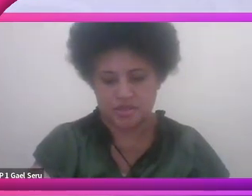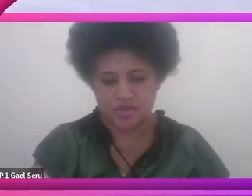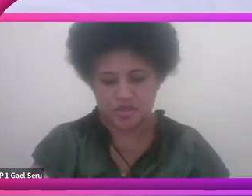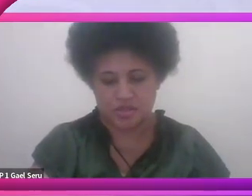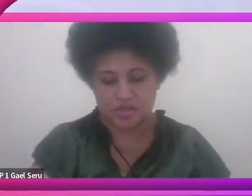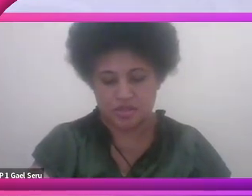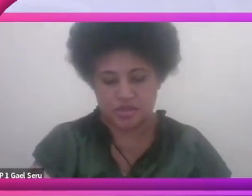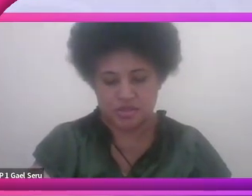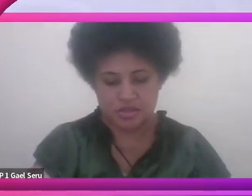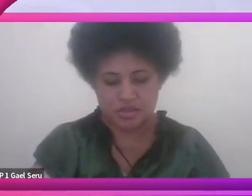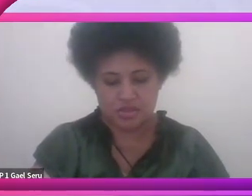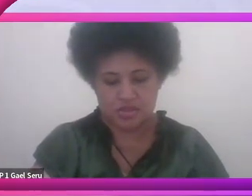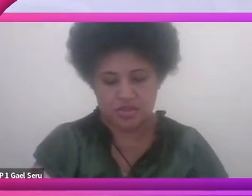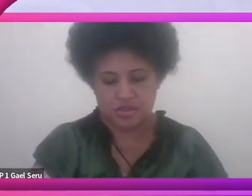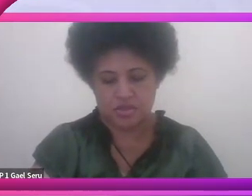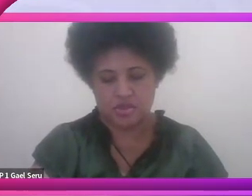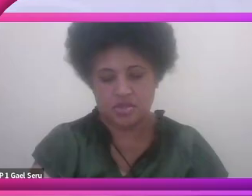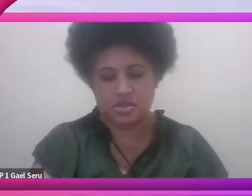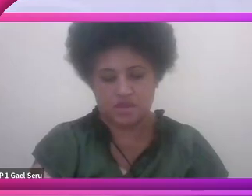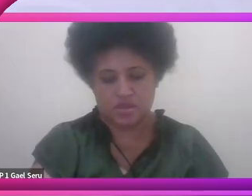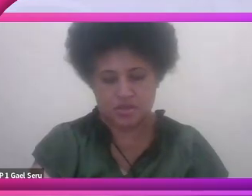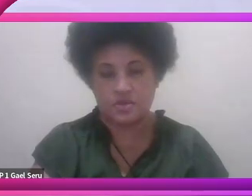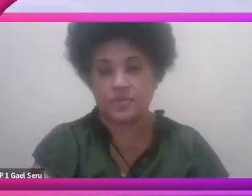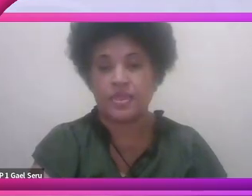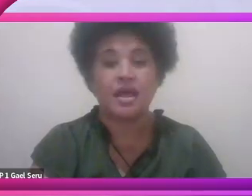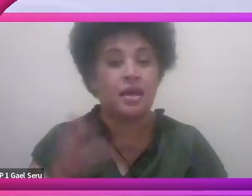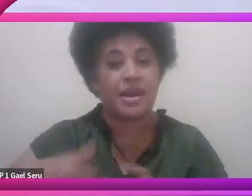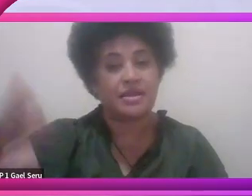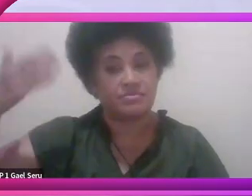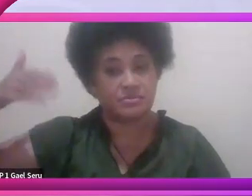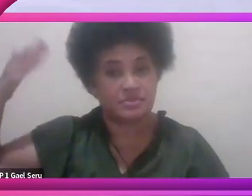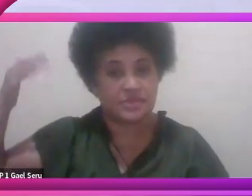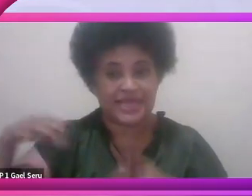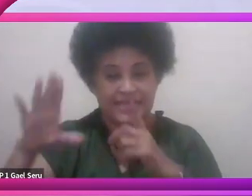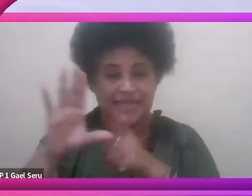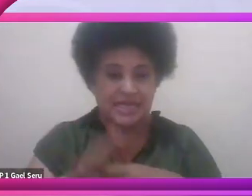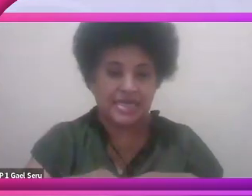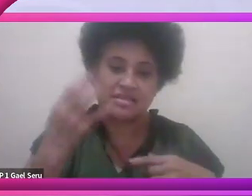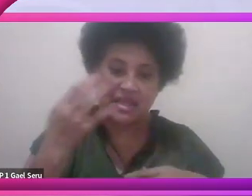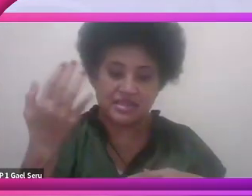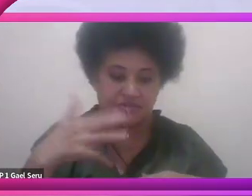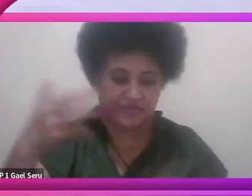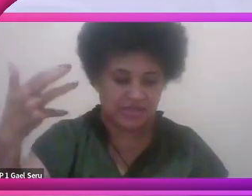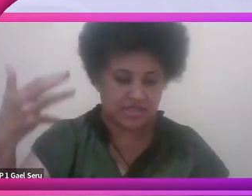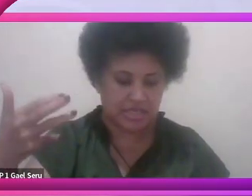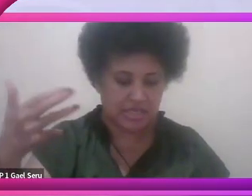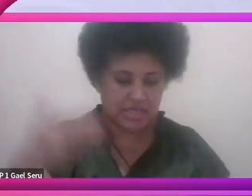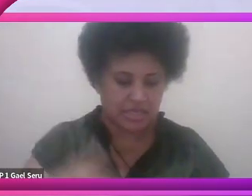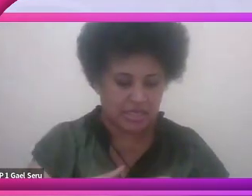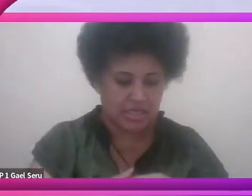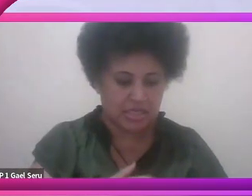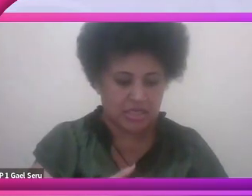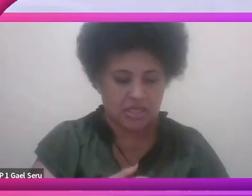of the STI. They have been there for many years from 1959, and also the